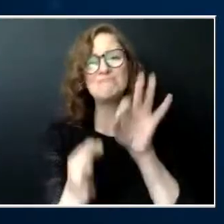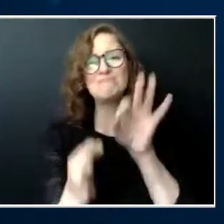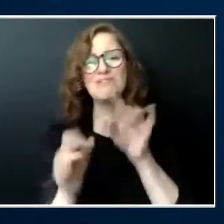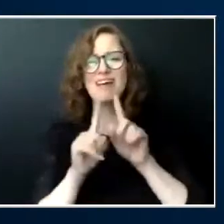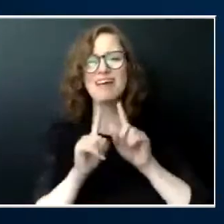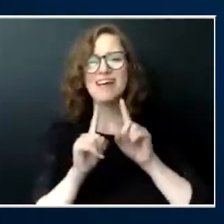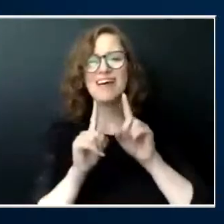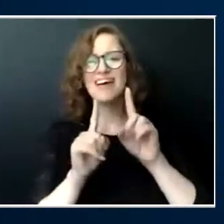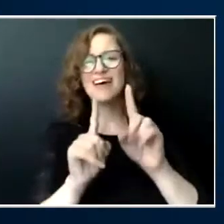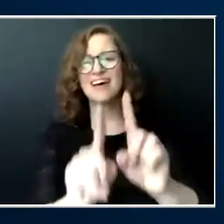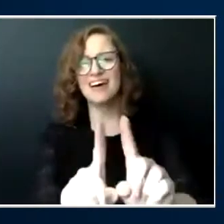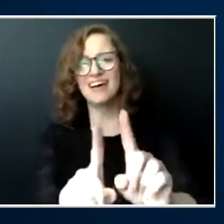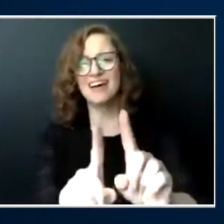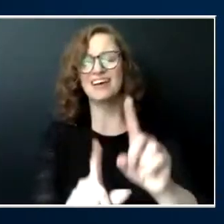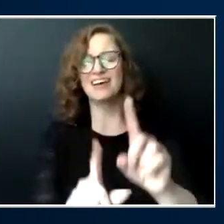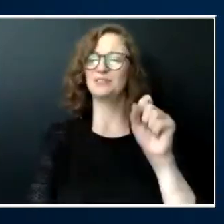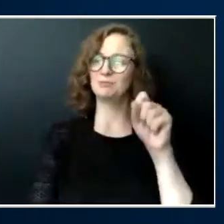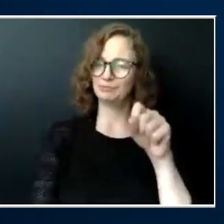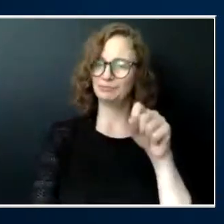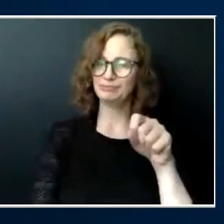I would have missed that